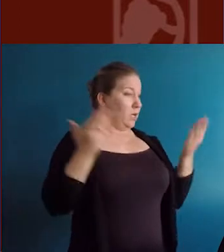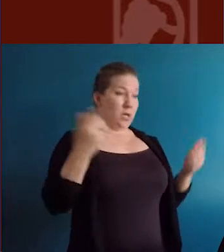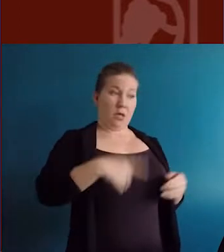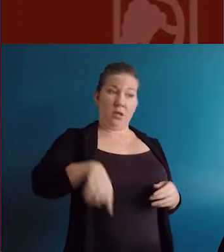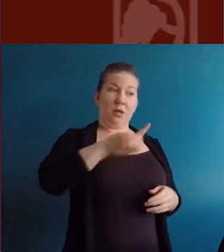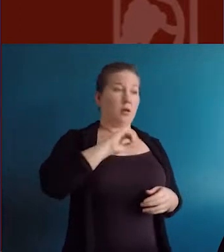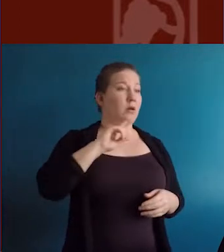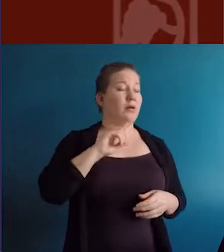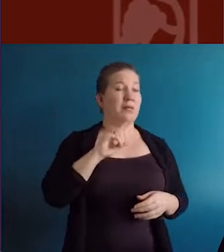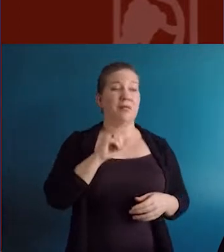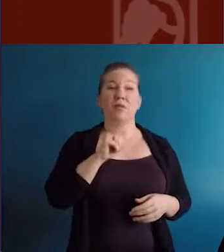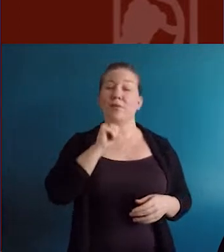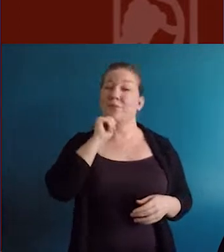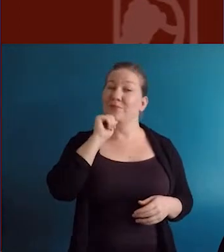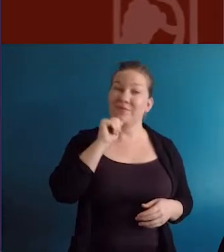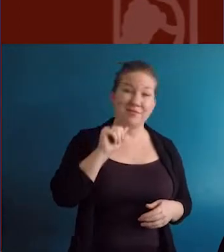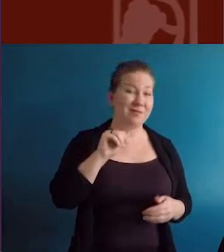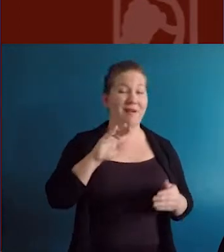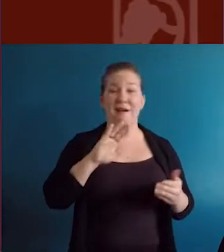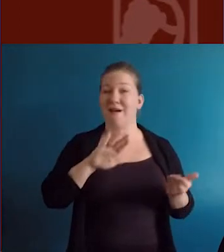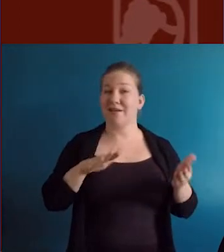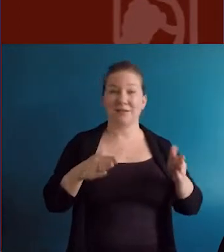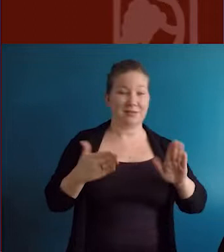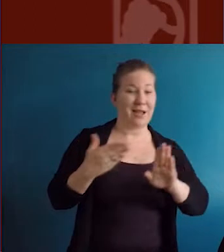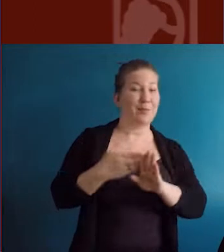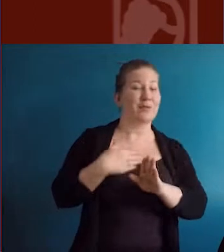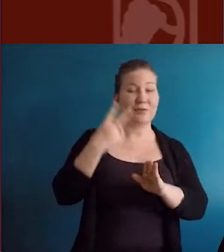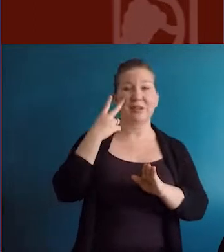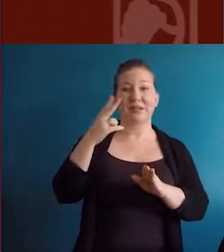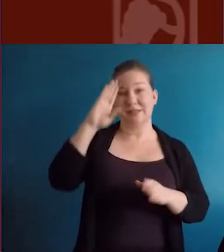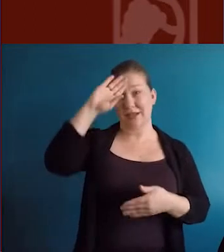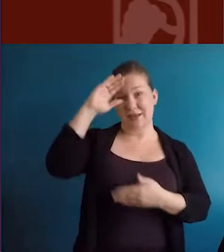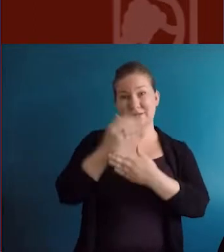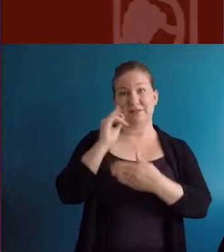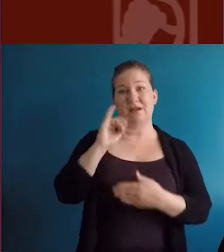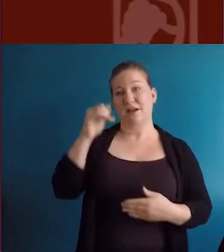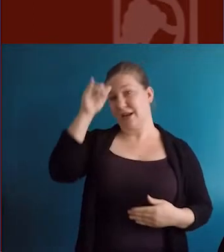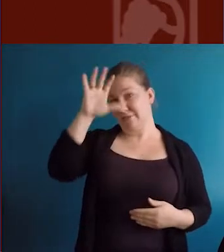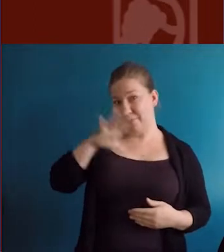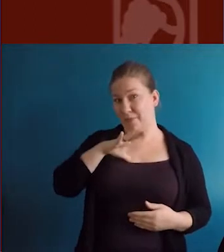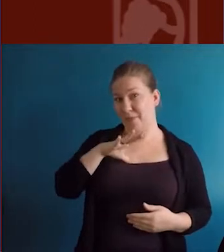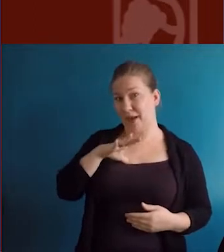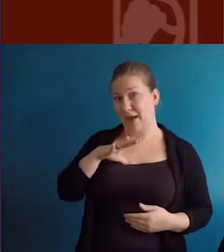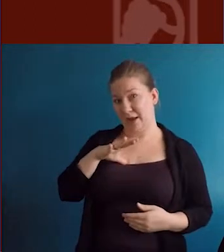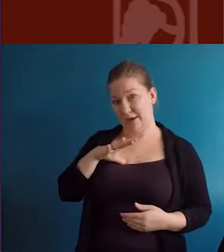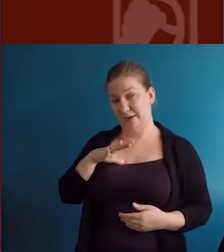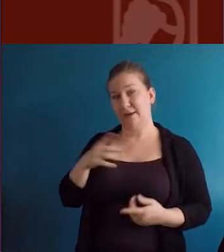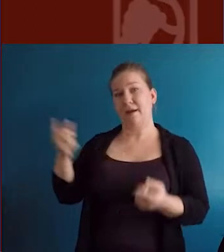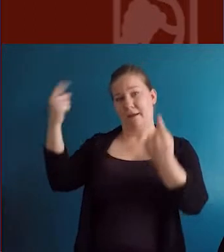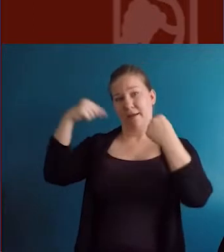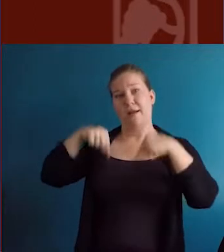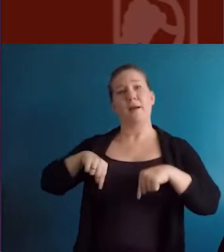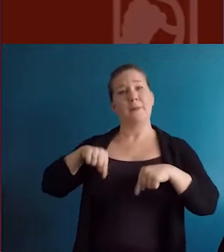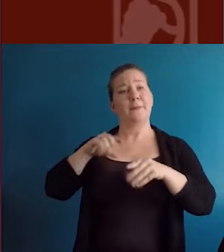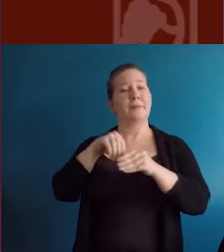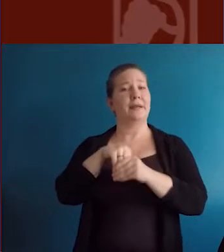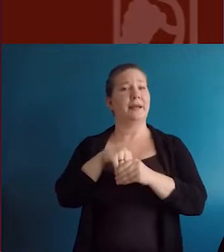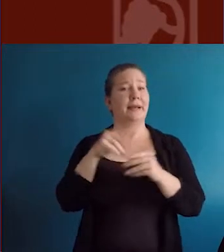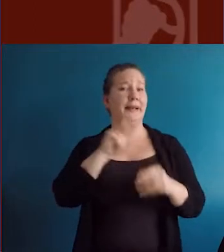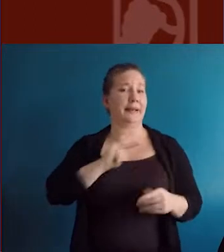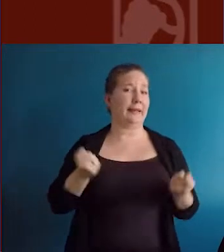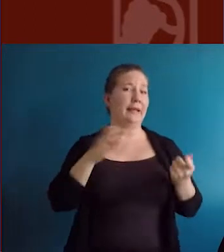taste death before they see the Son of Man coming in his kingdom. The Gospel of the